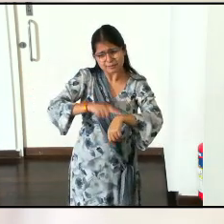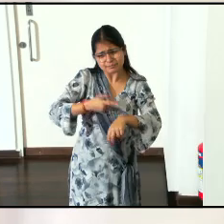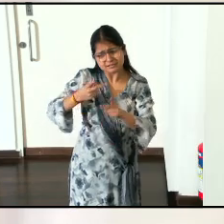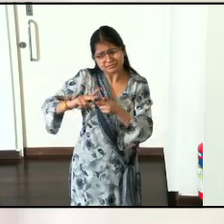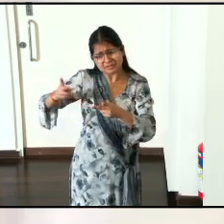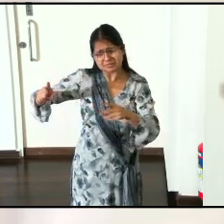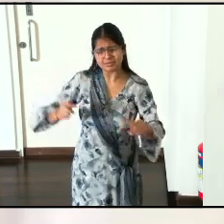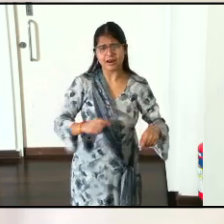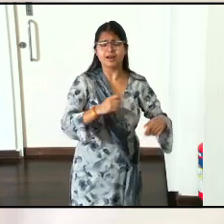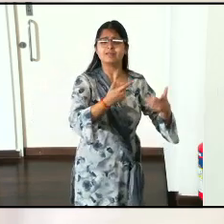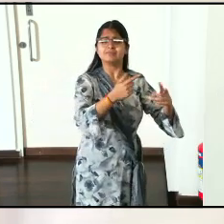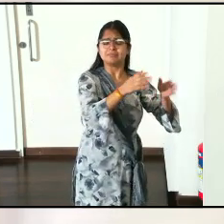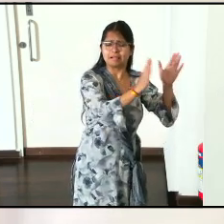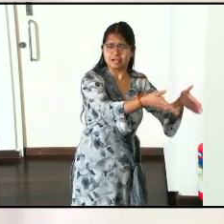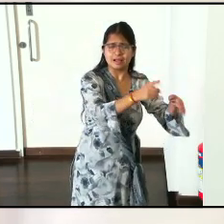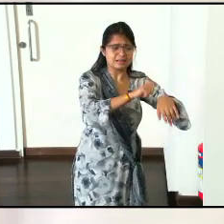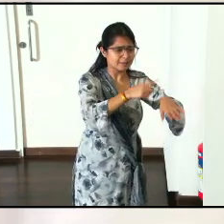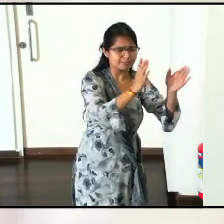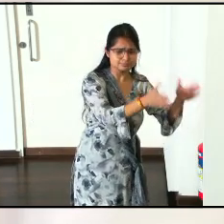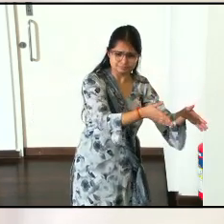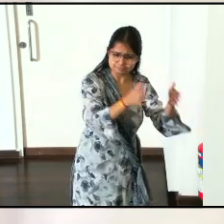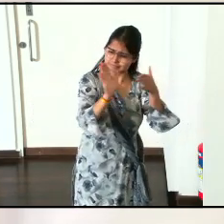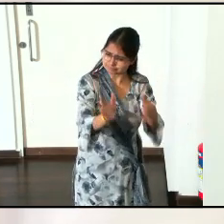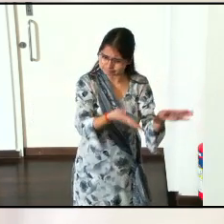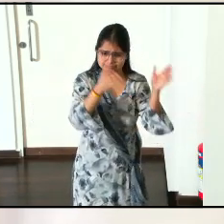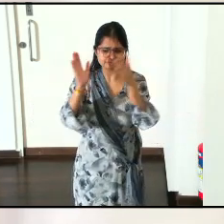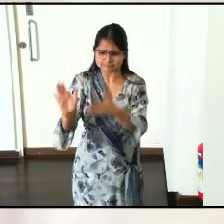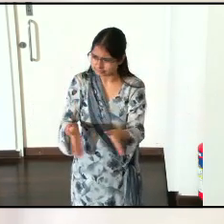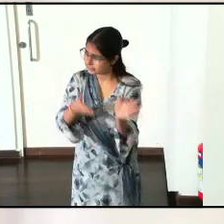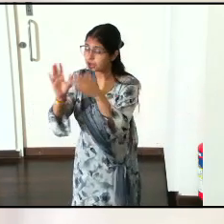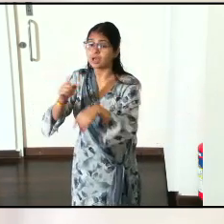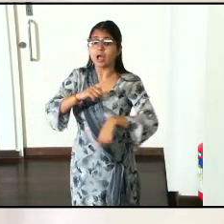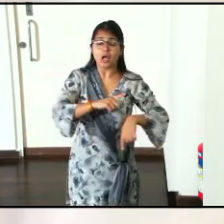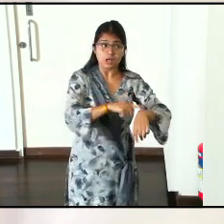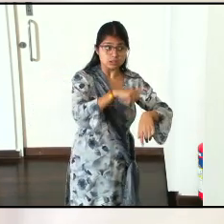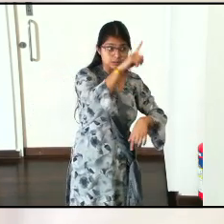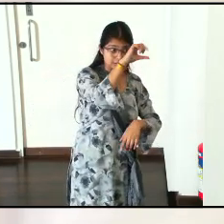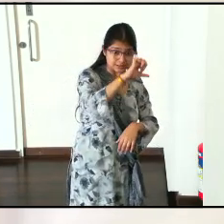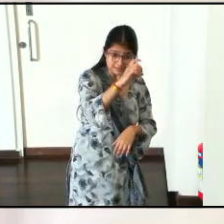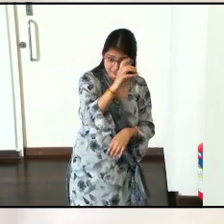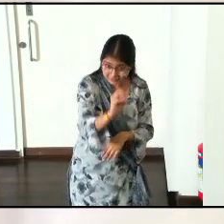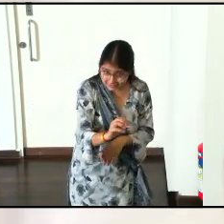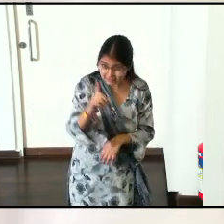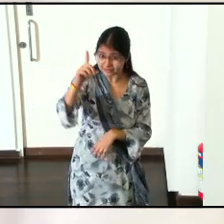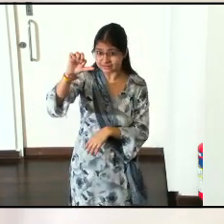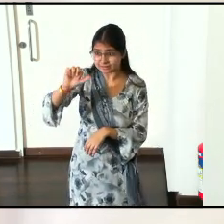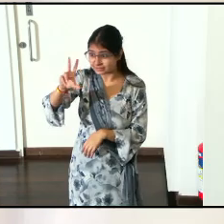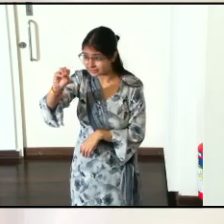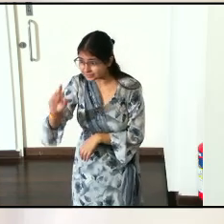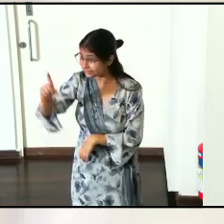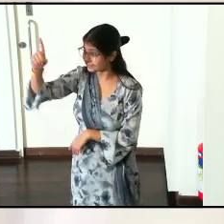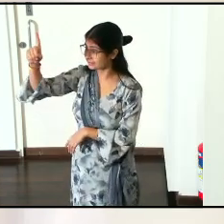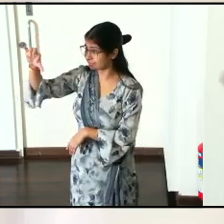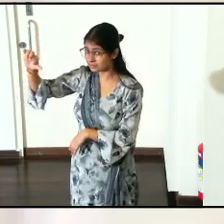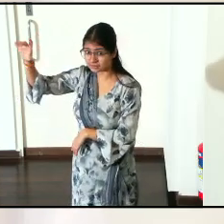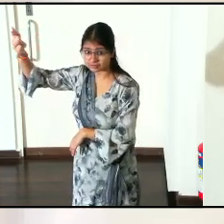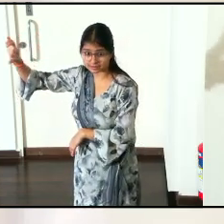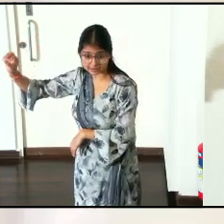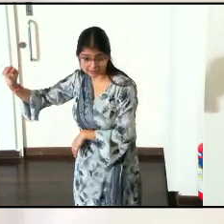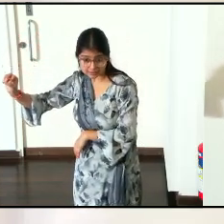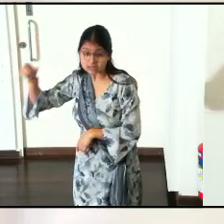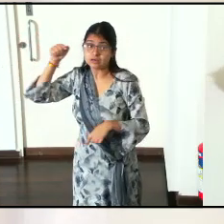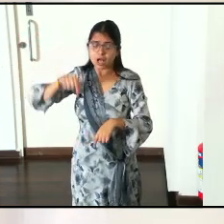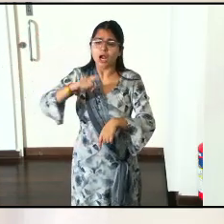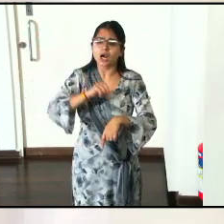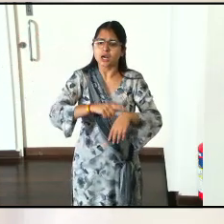We must also remember that the 70s and 80s and 90s were periods in the history of this